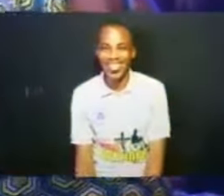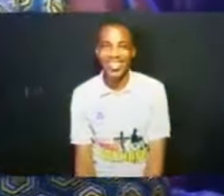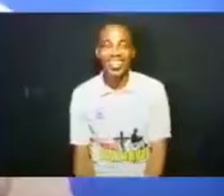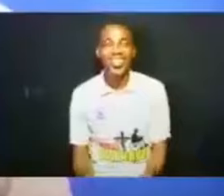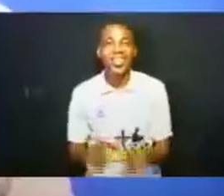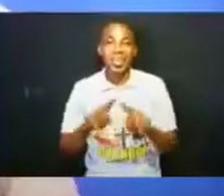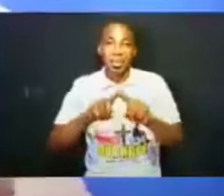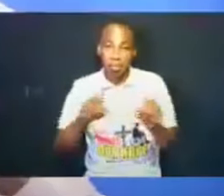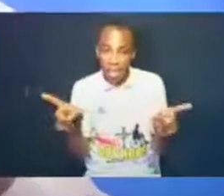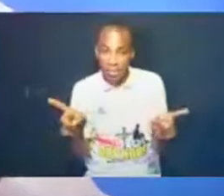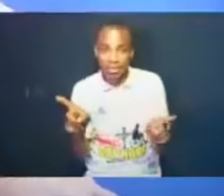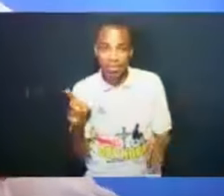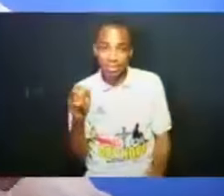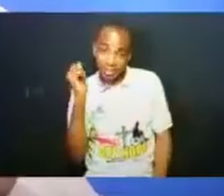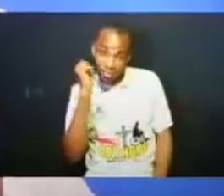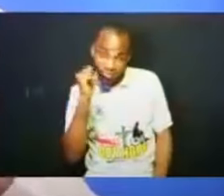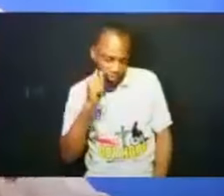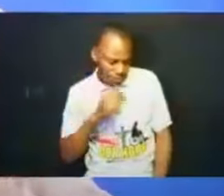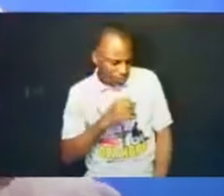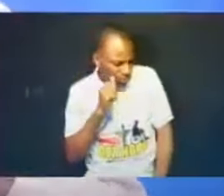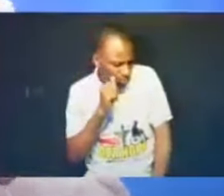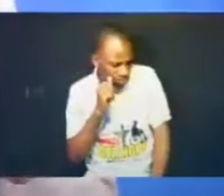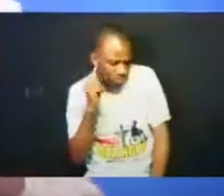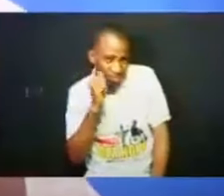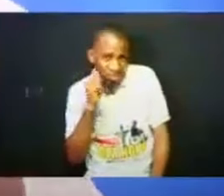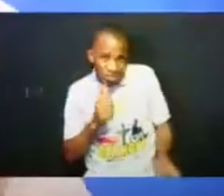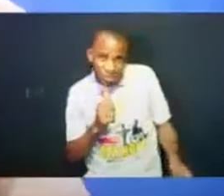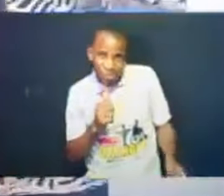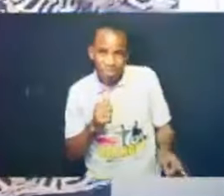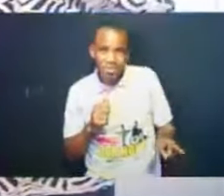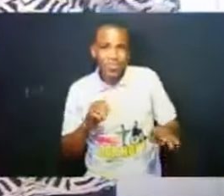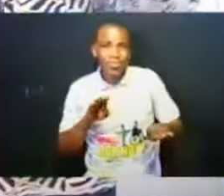But where did this girl get all this kind of evil from?